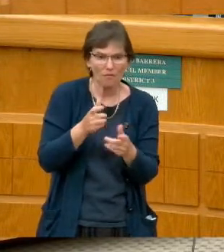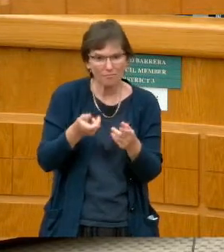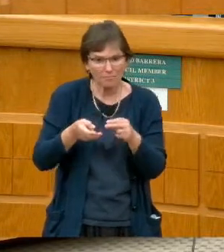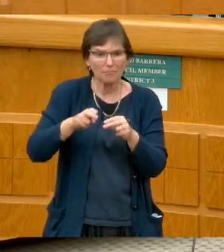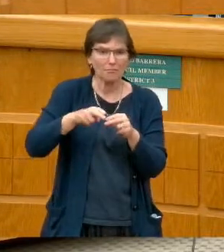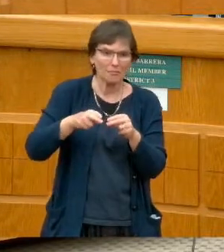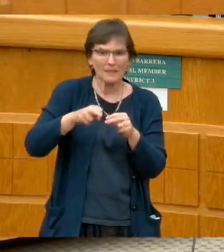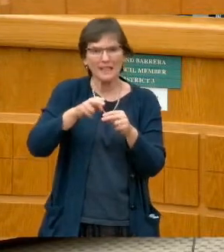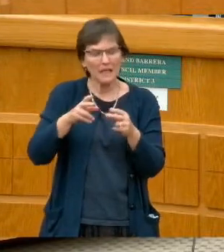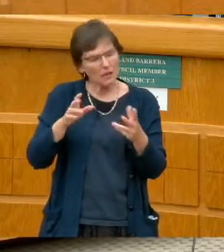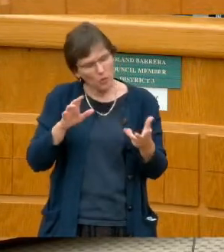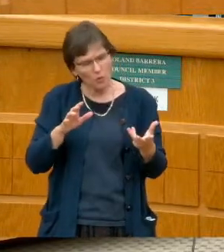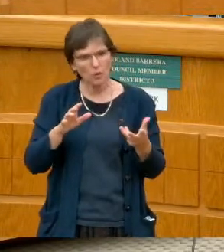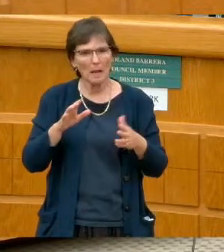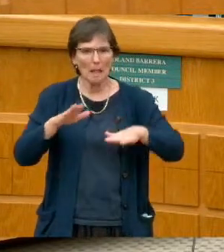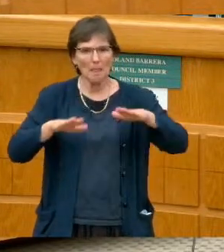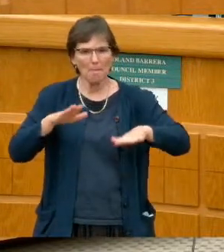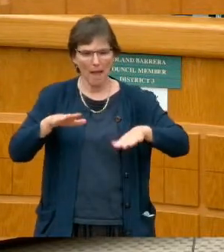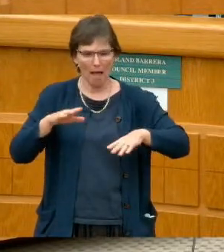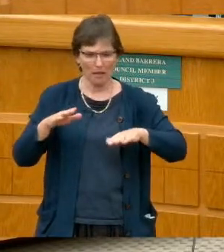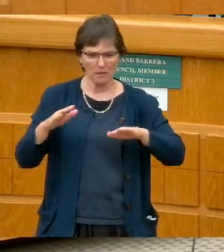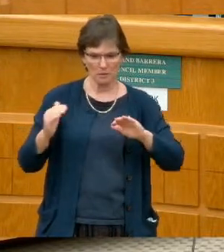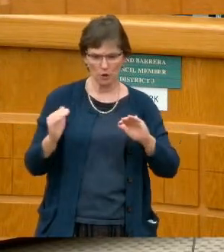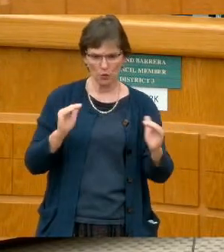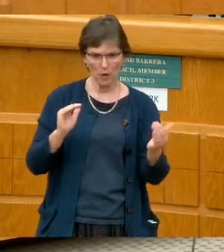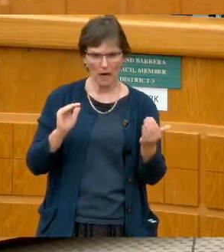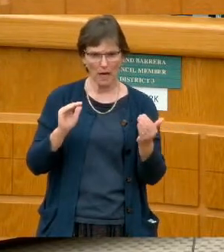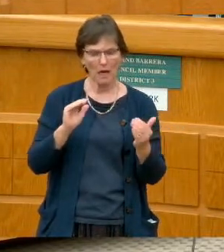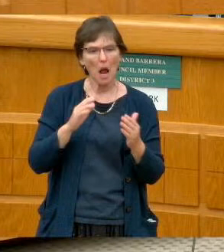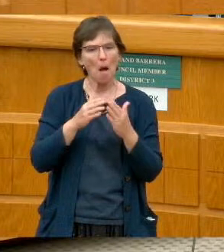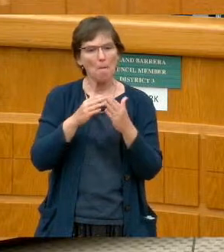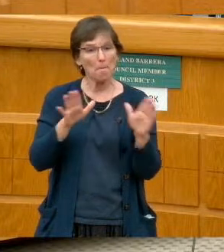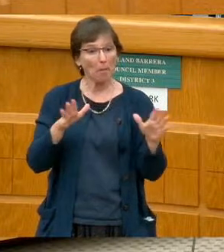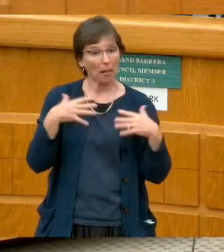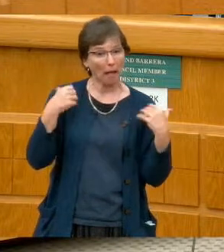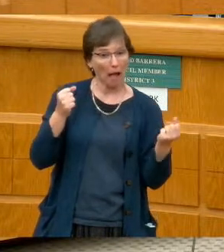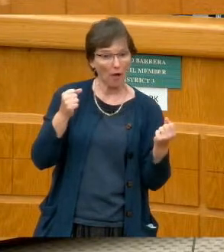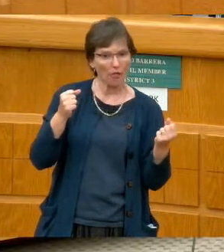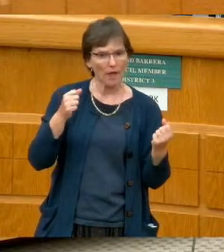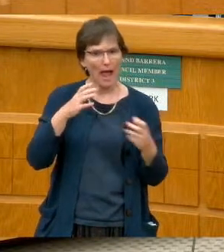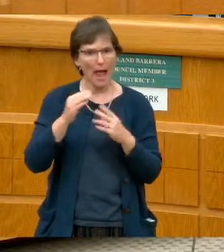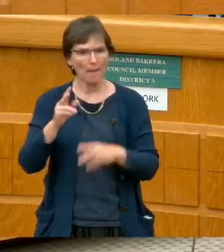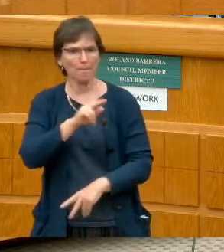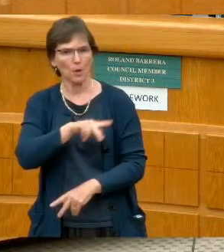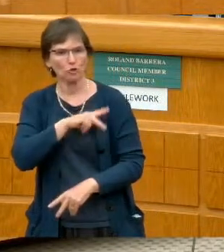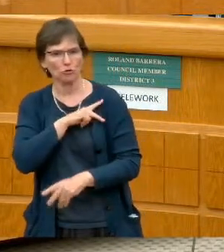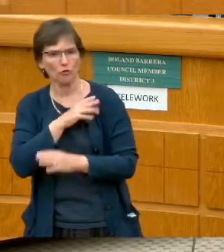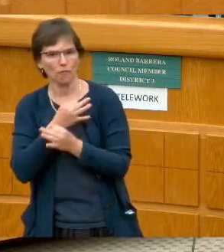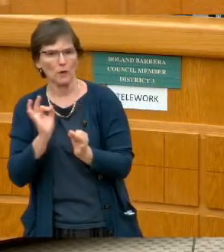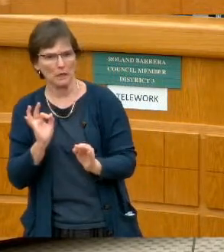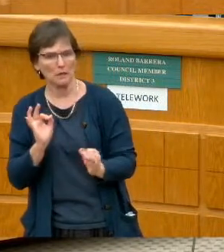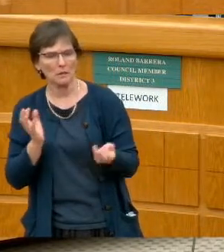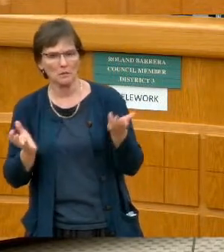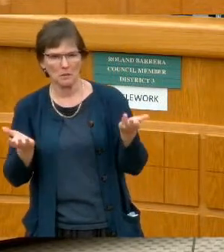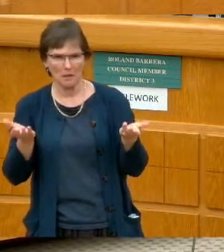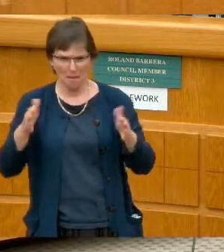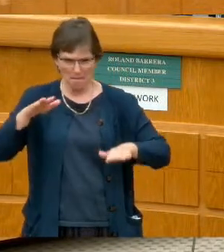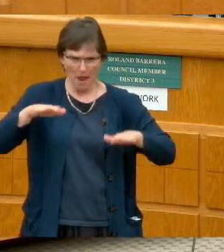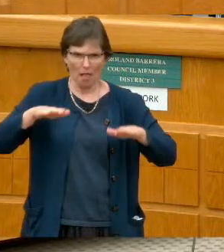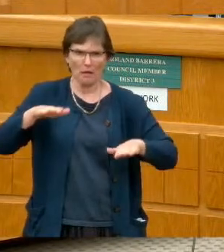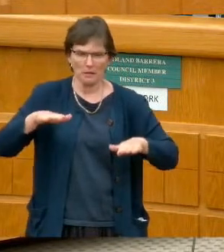have? And balancing them between public health and personal liberty. Look, none of these are easy